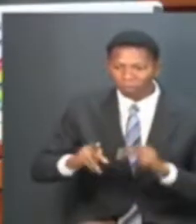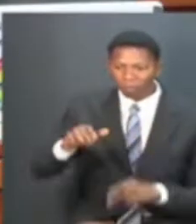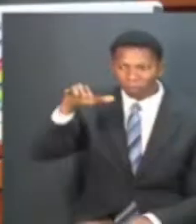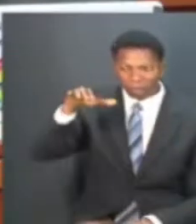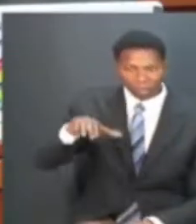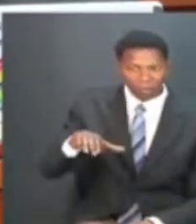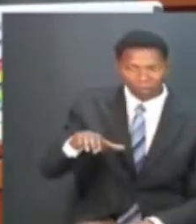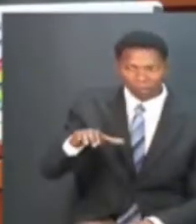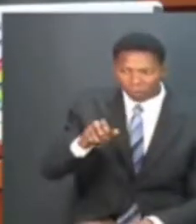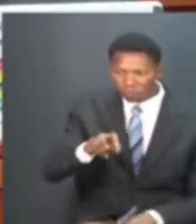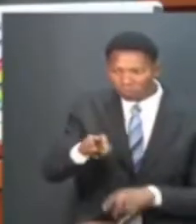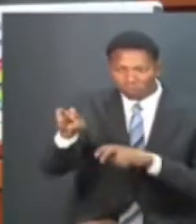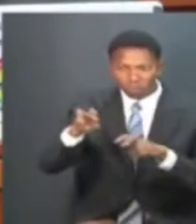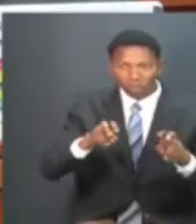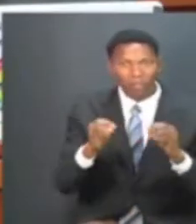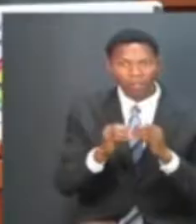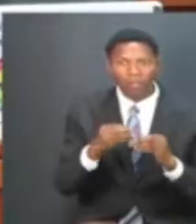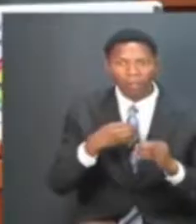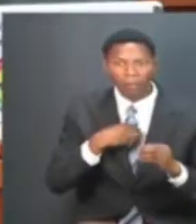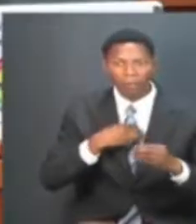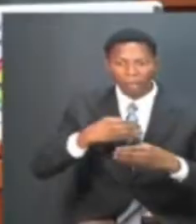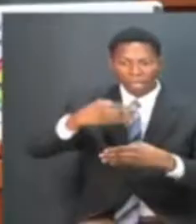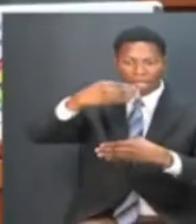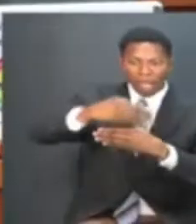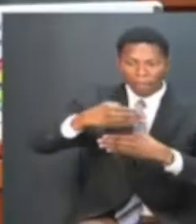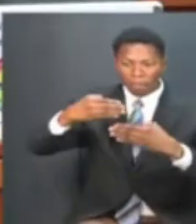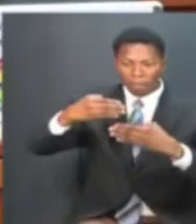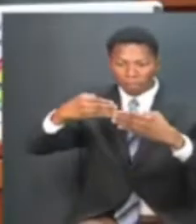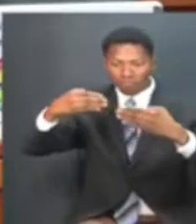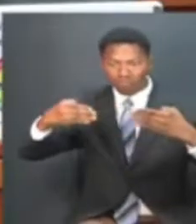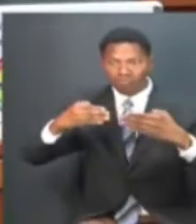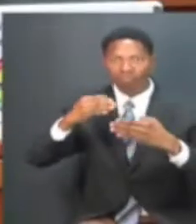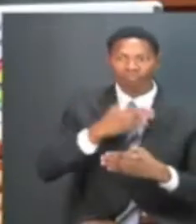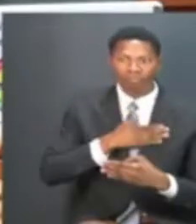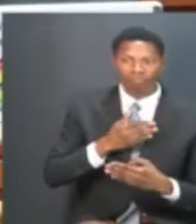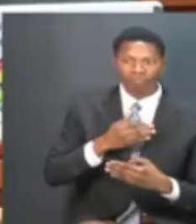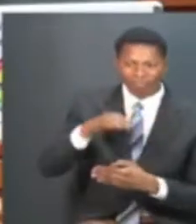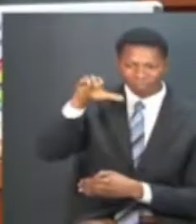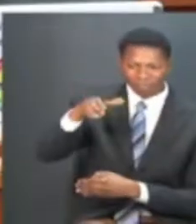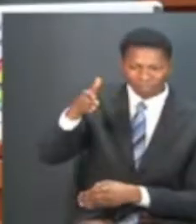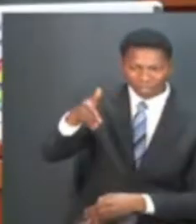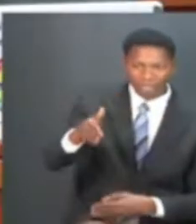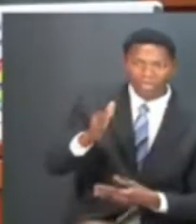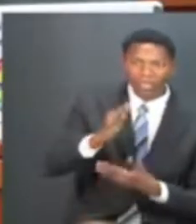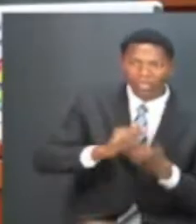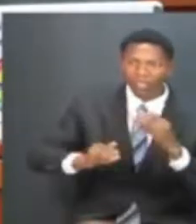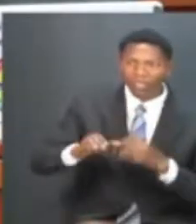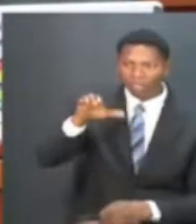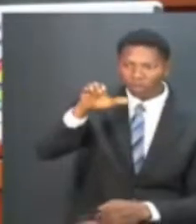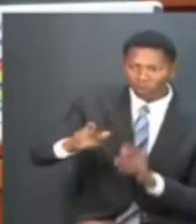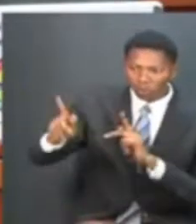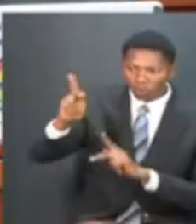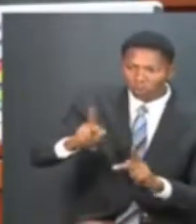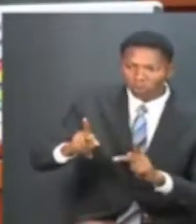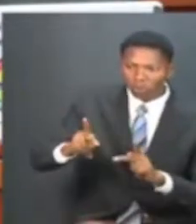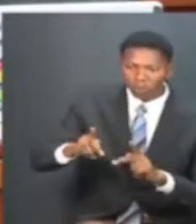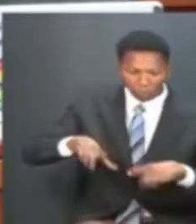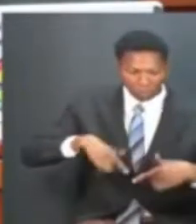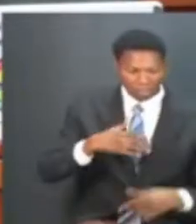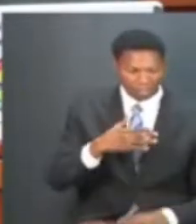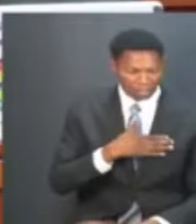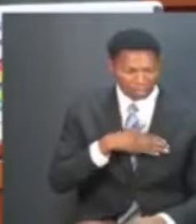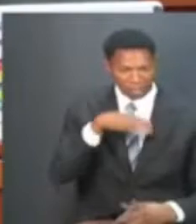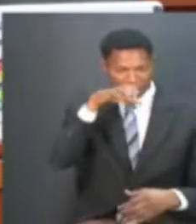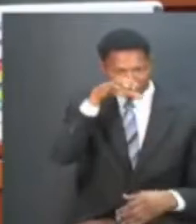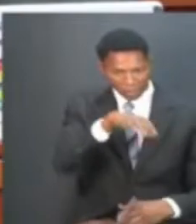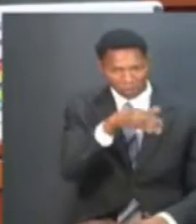with Karachi West. And some of the constituents from Karachi West live in my constituency and